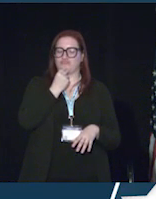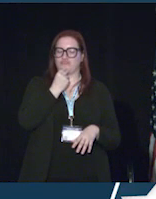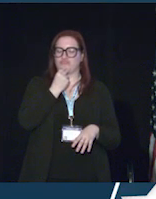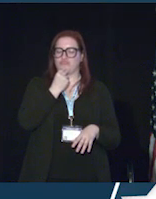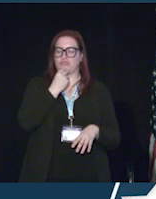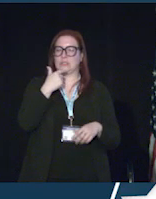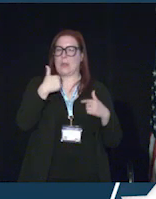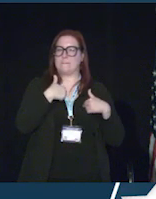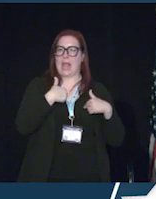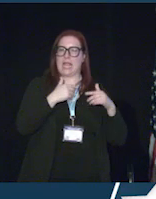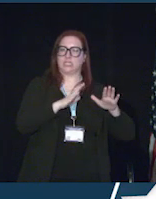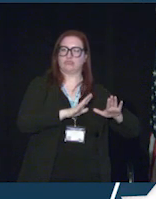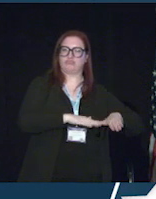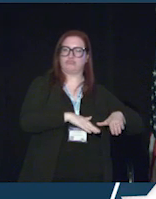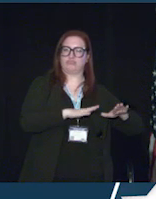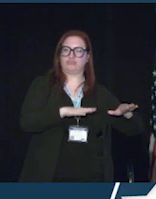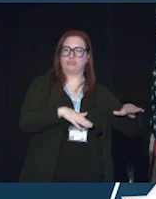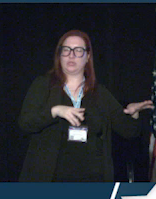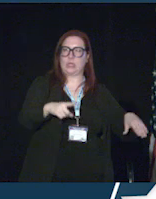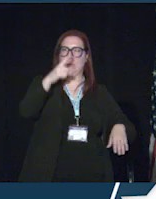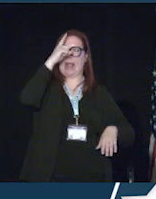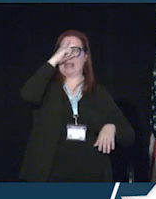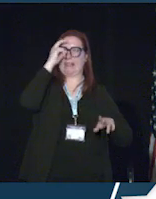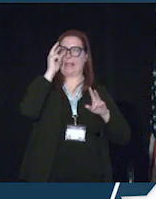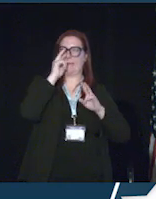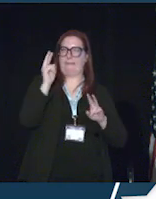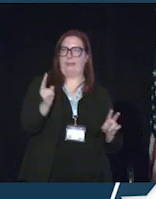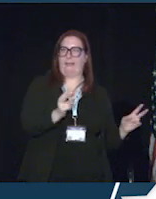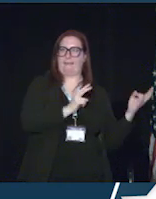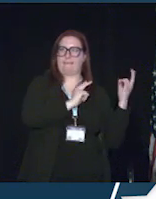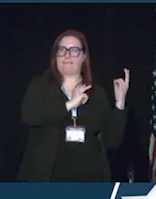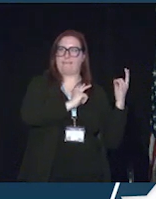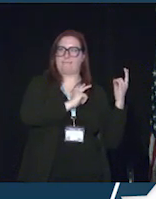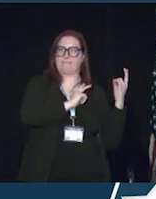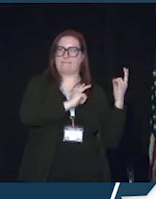childhood. Actually, since